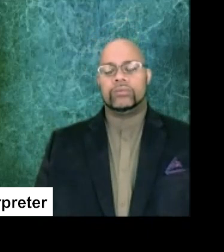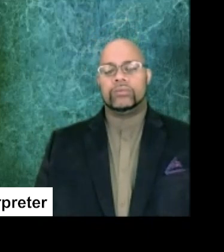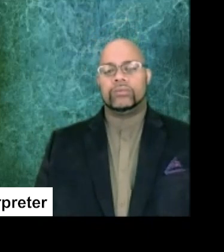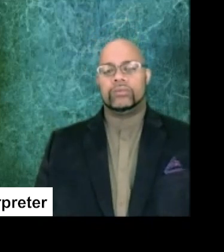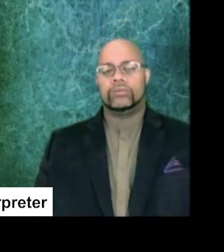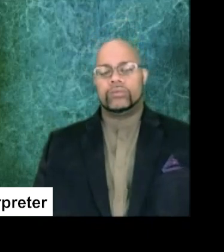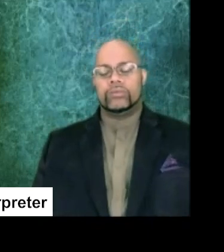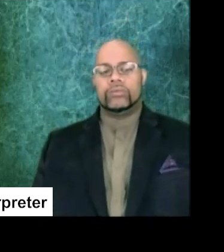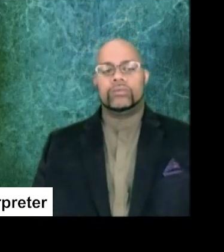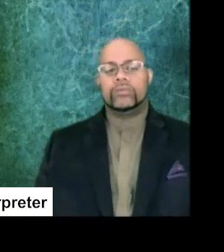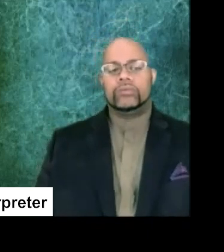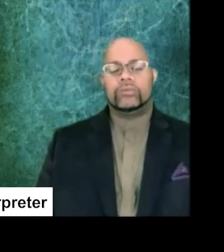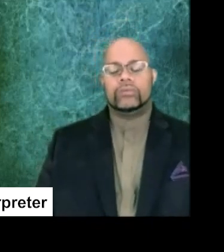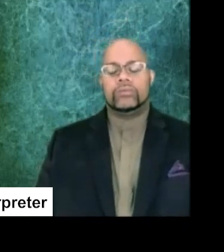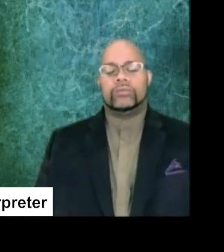with